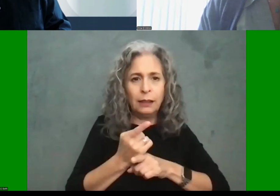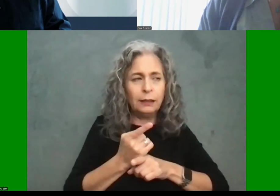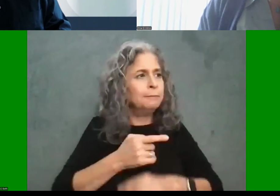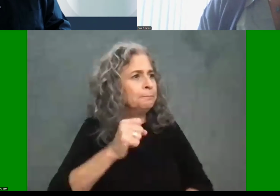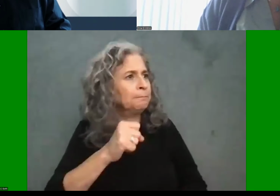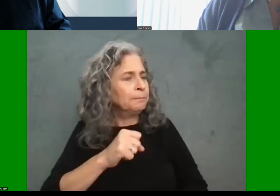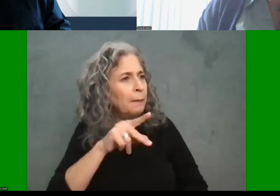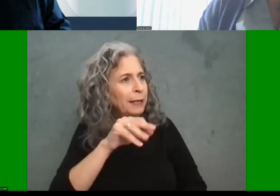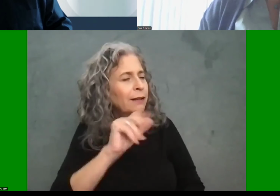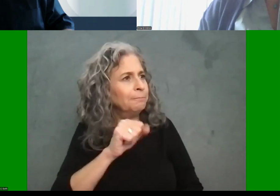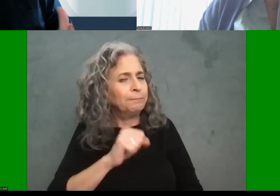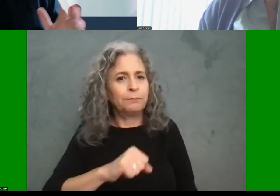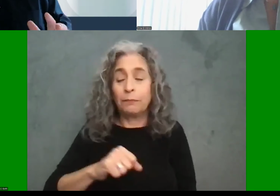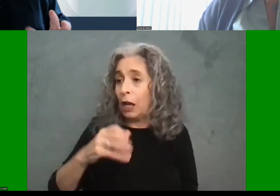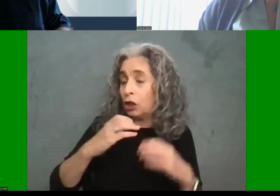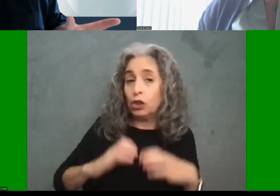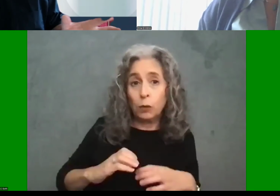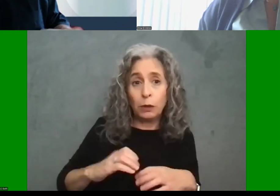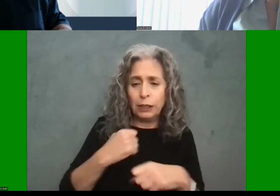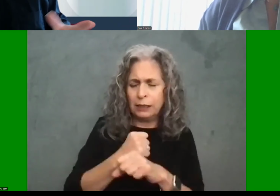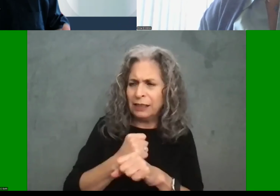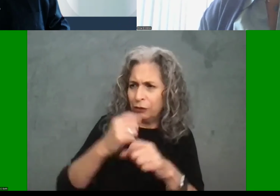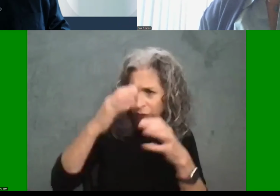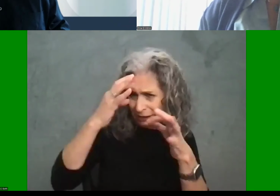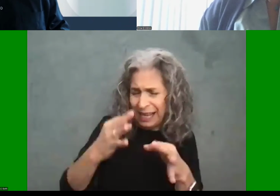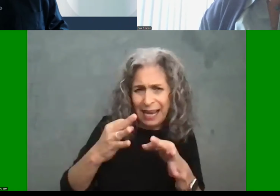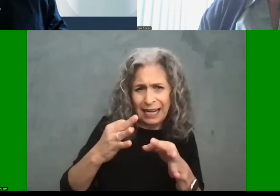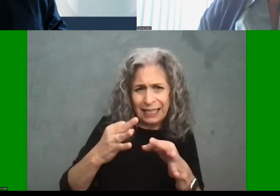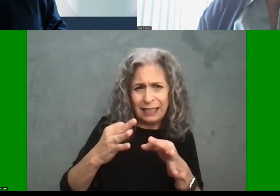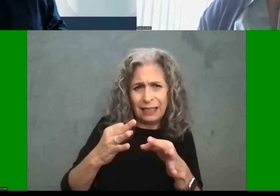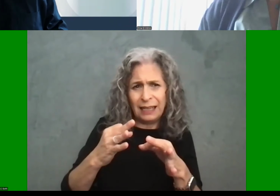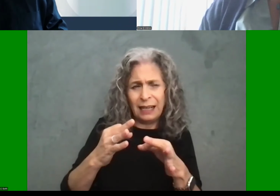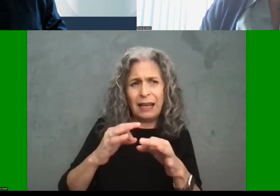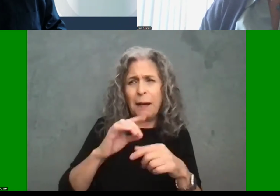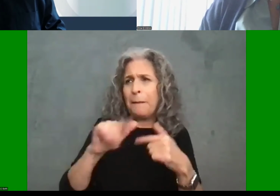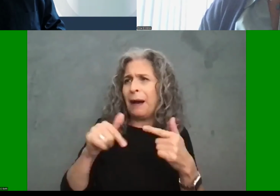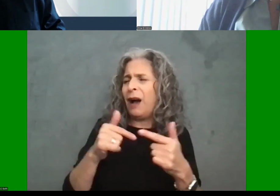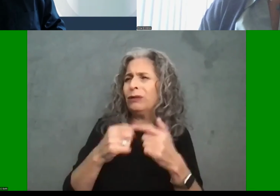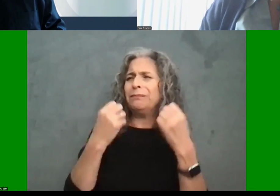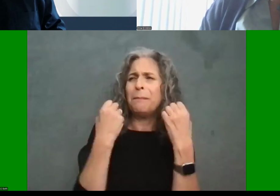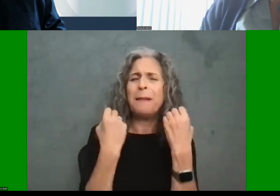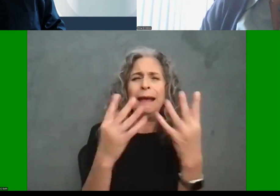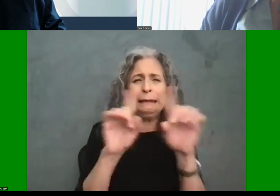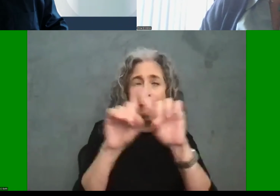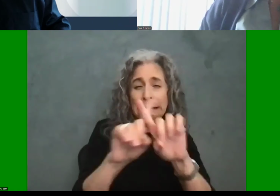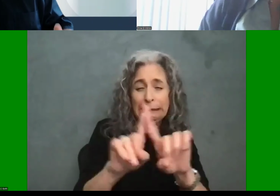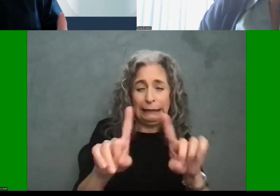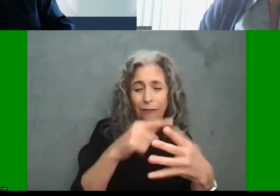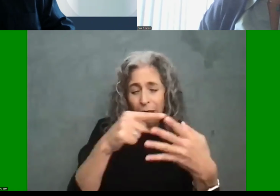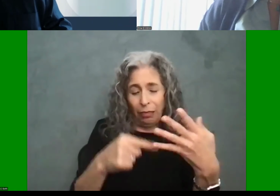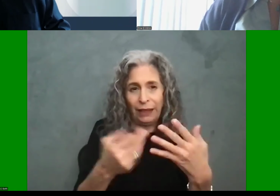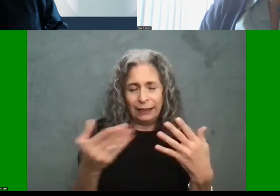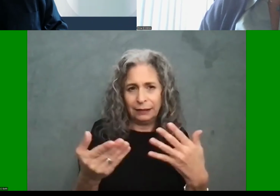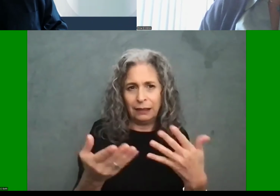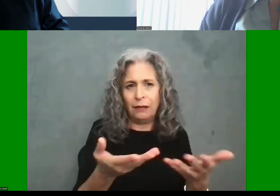Um, because a consumer is making their mind up on a whole host of different things. And they don't want to be handed